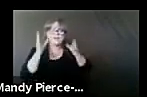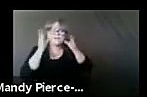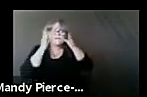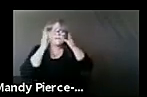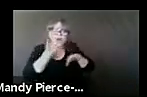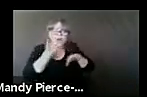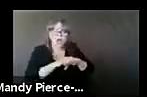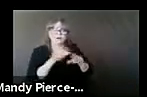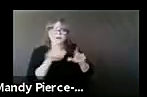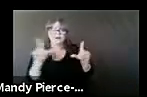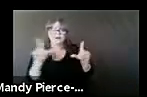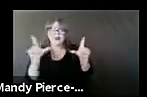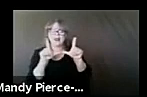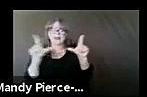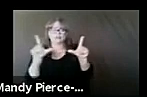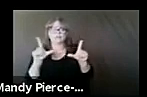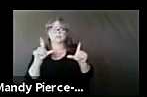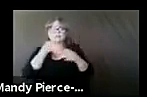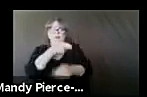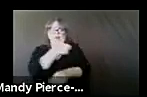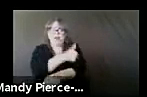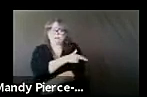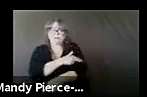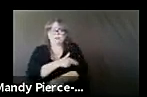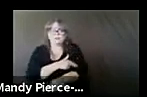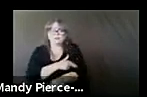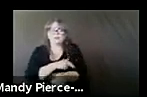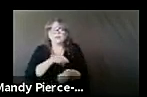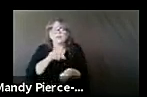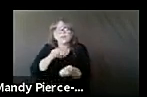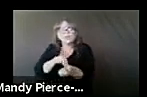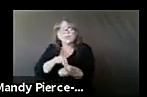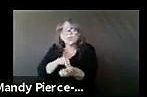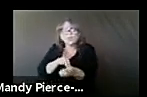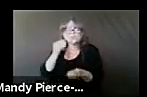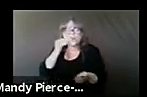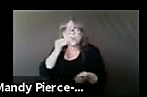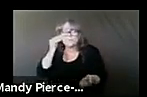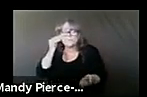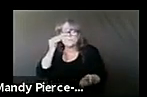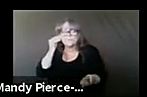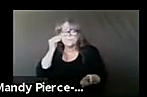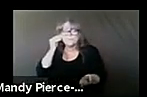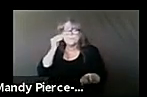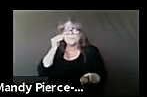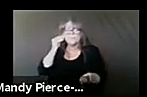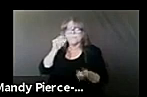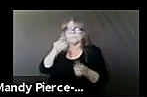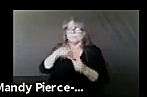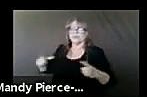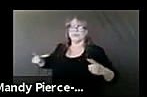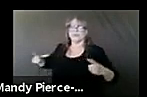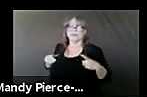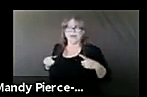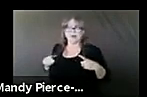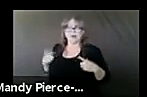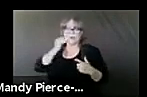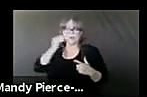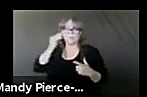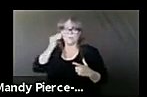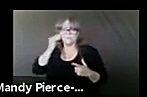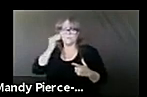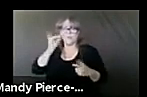hospitals, nursing homes, long-term care facilities. And for the last number of weeks, they've been very focused on doing on-site